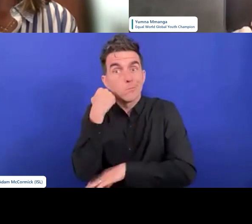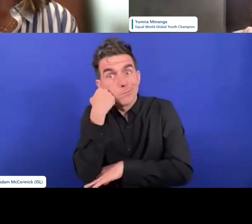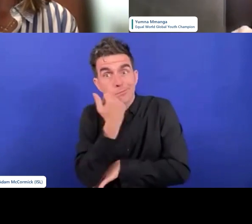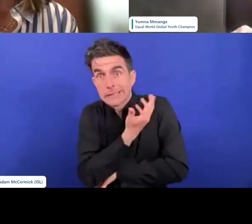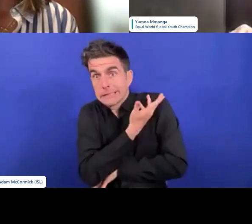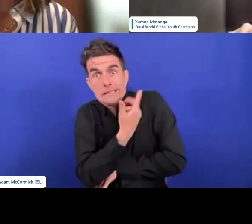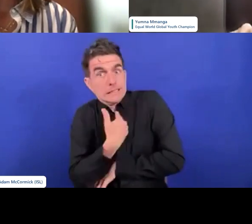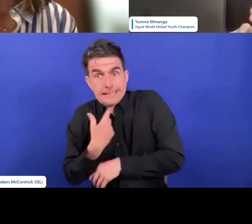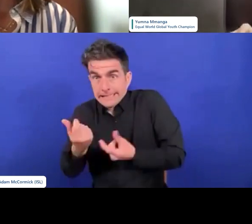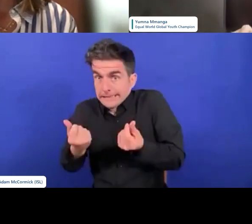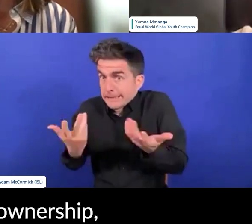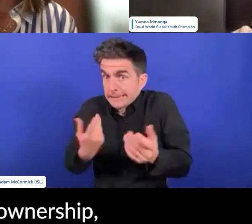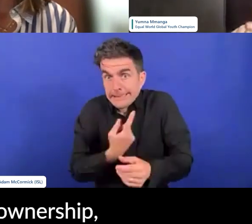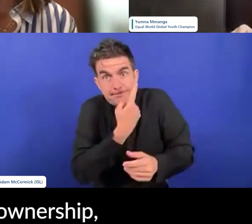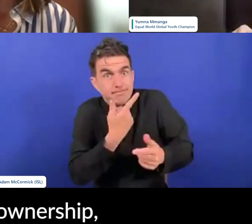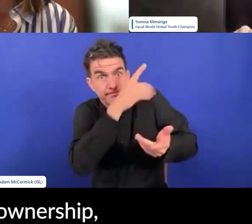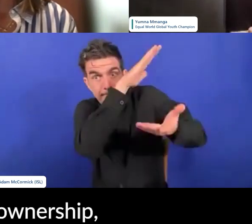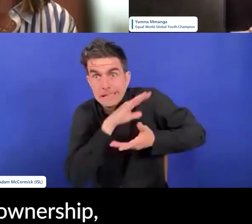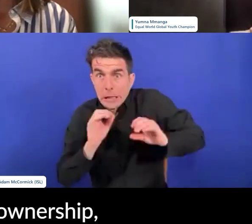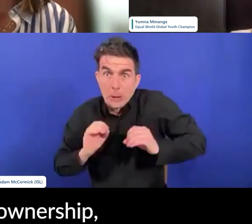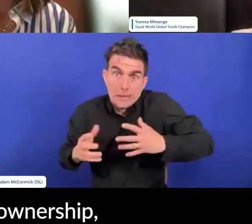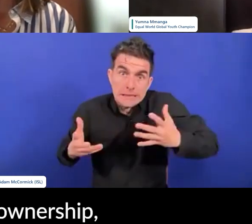community awareness, community